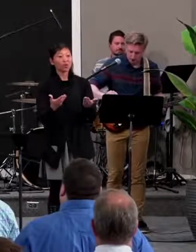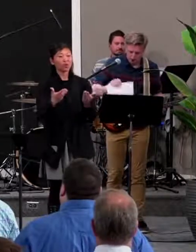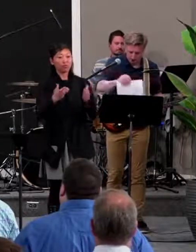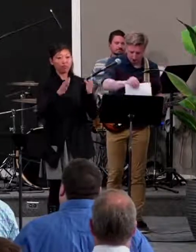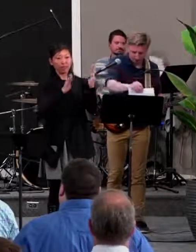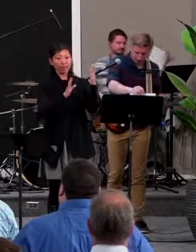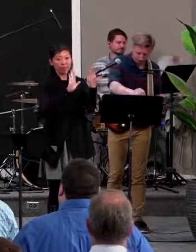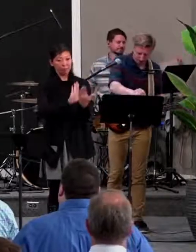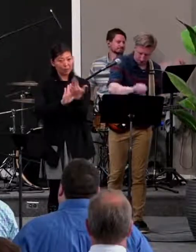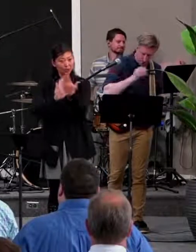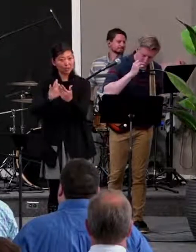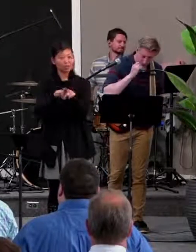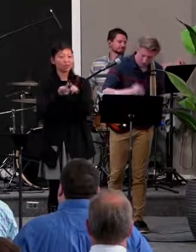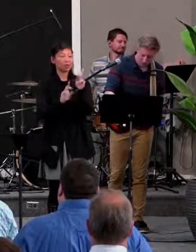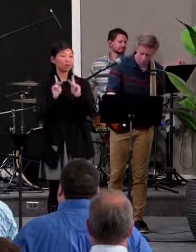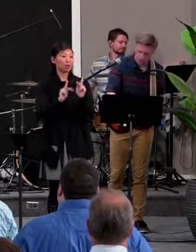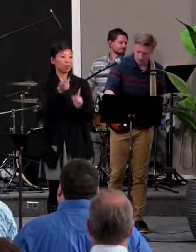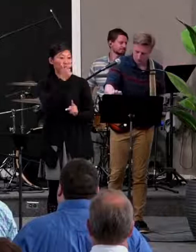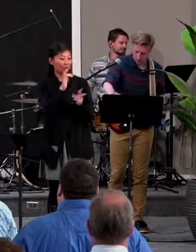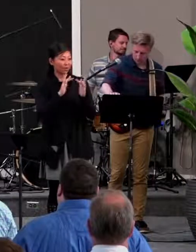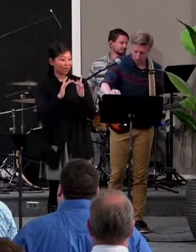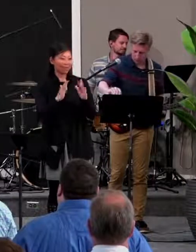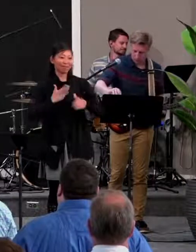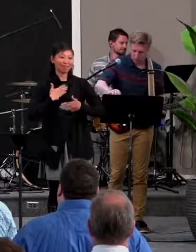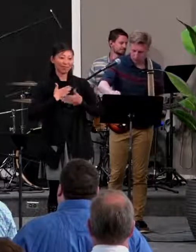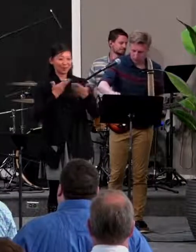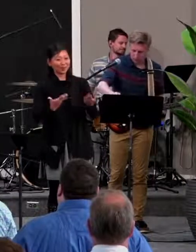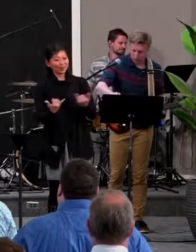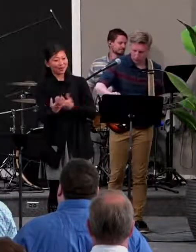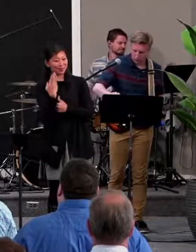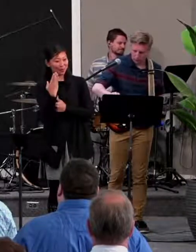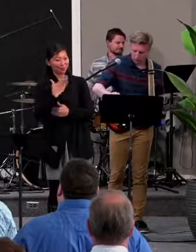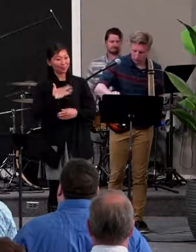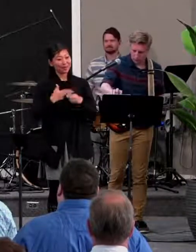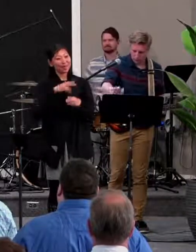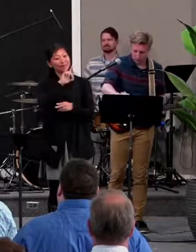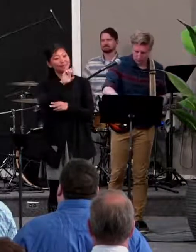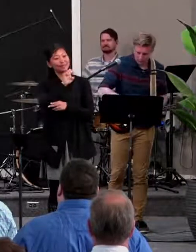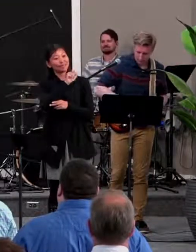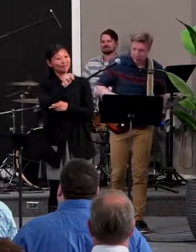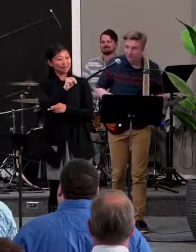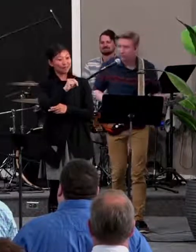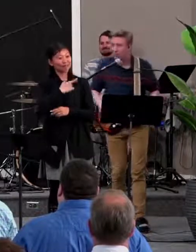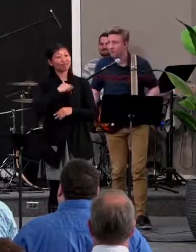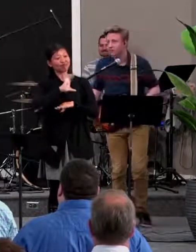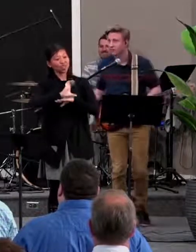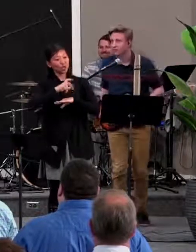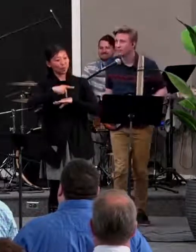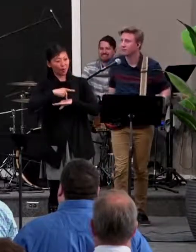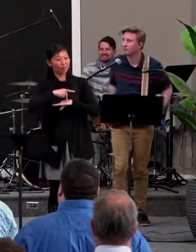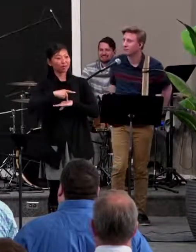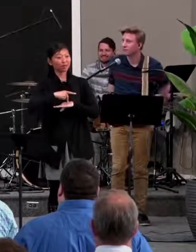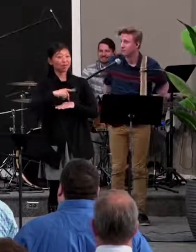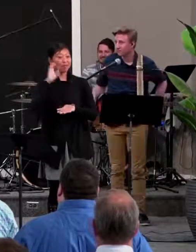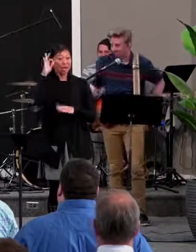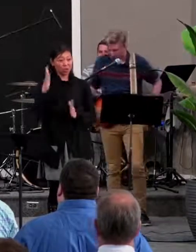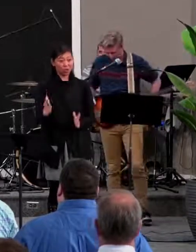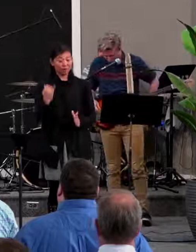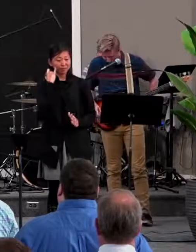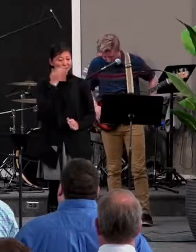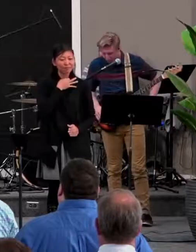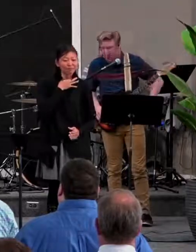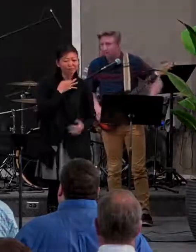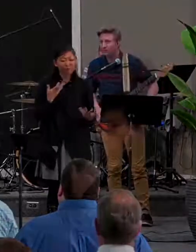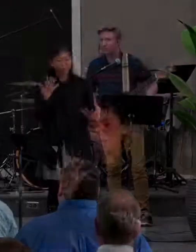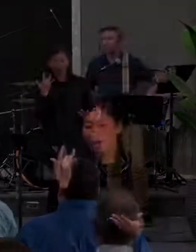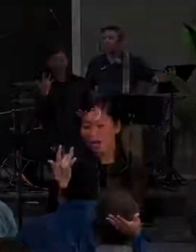alone. Chester Park. campus pastor. And if you were wondering,